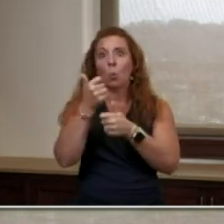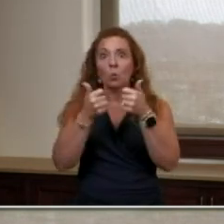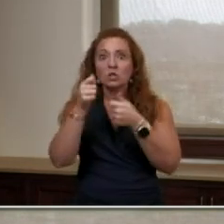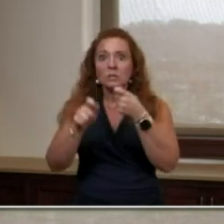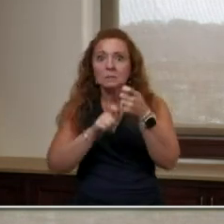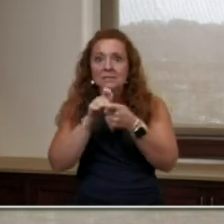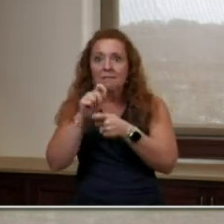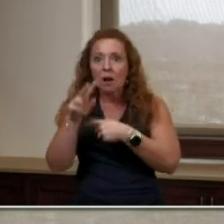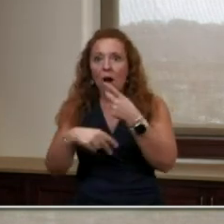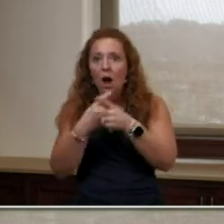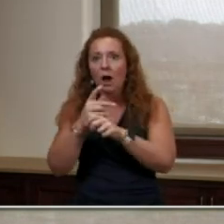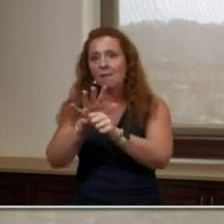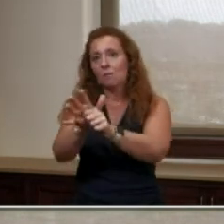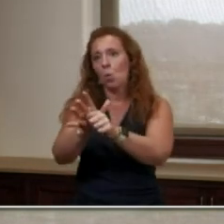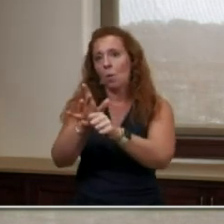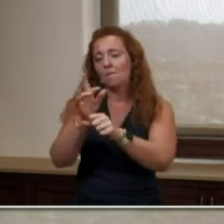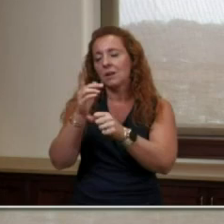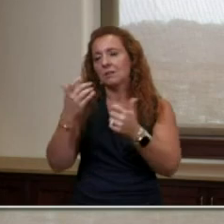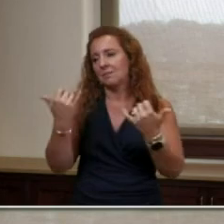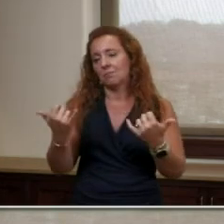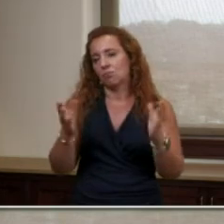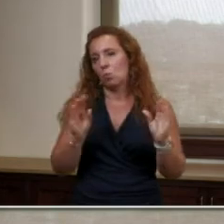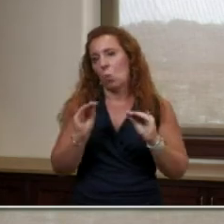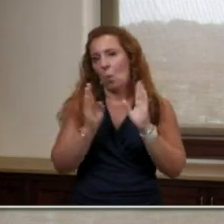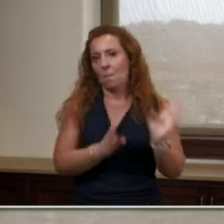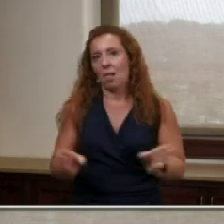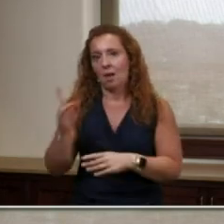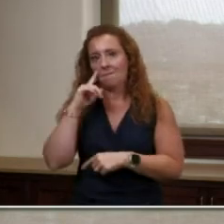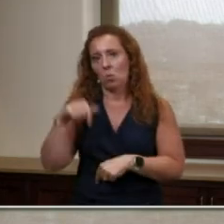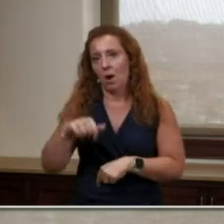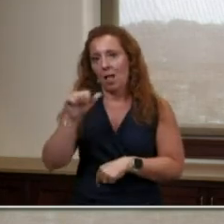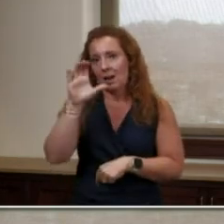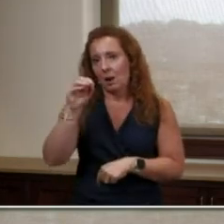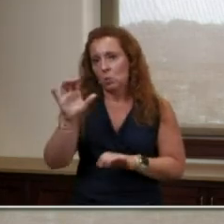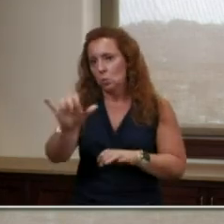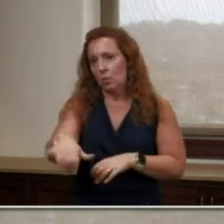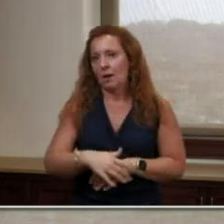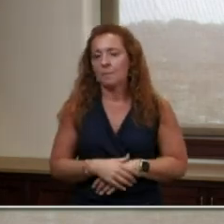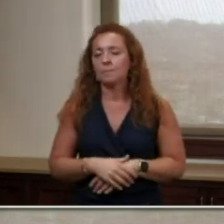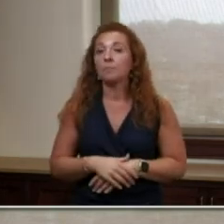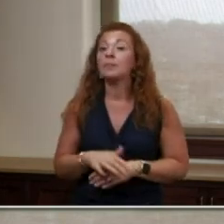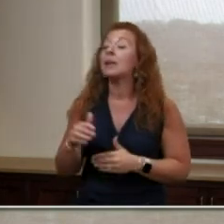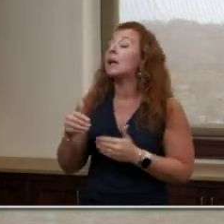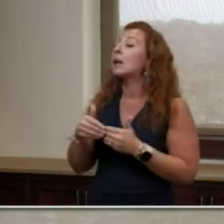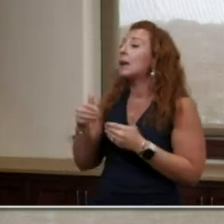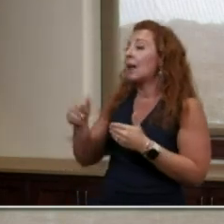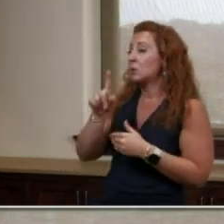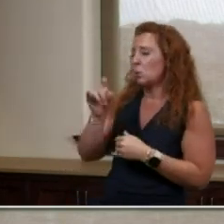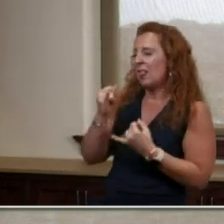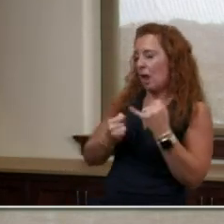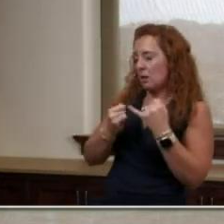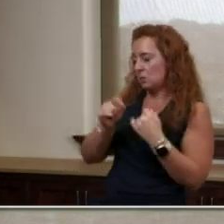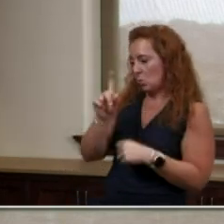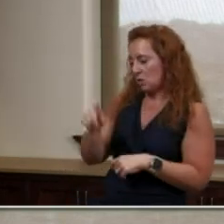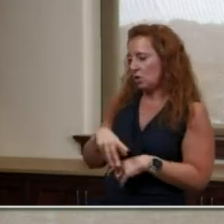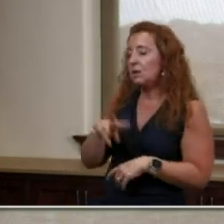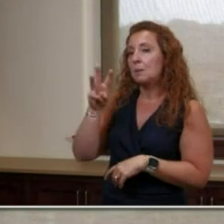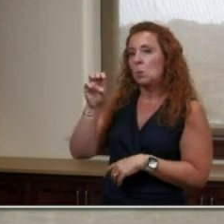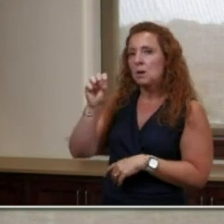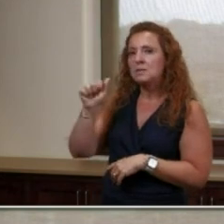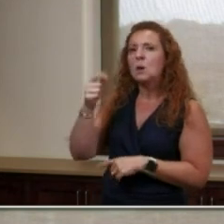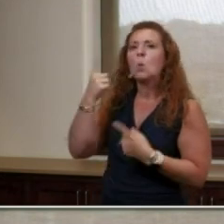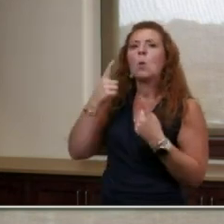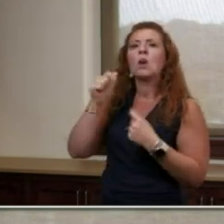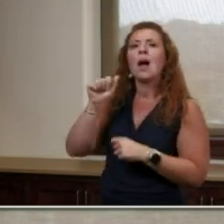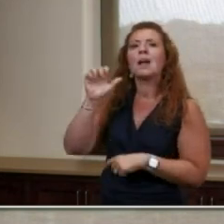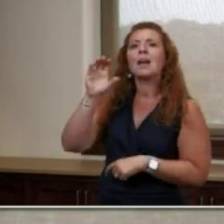and it's not currently planned, at least at the county level. The next and final question is from WESA. What is the